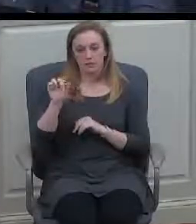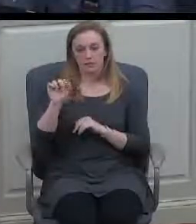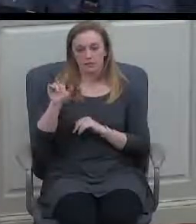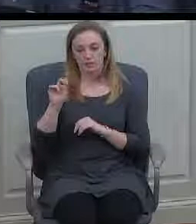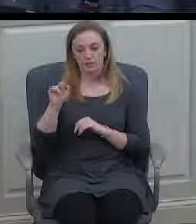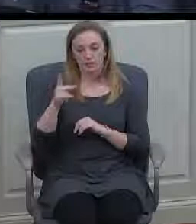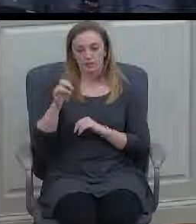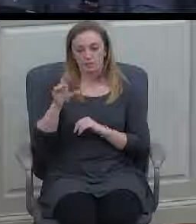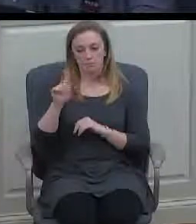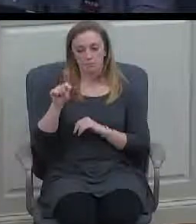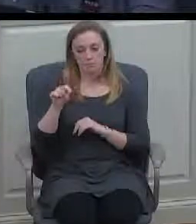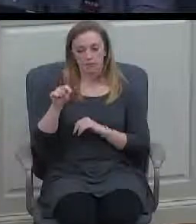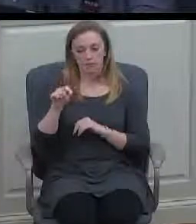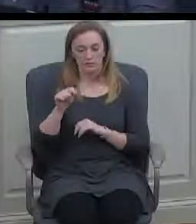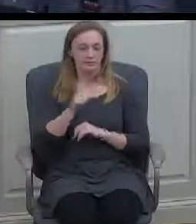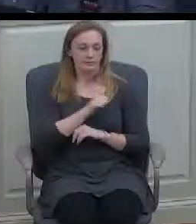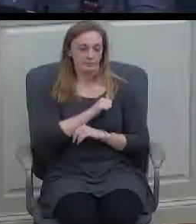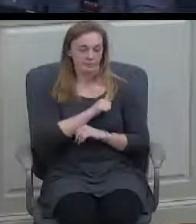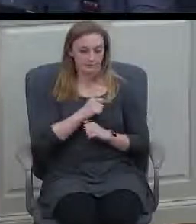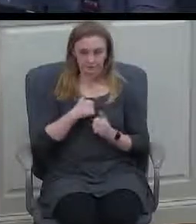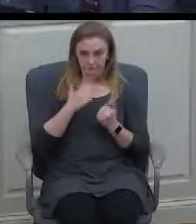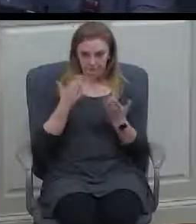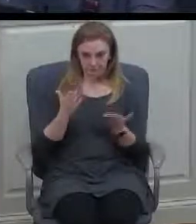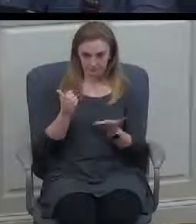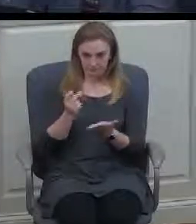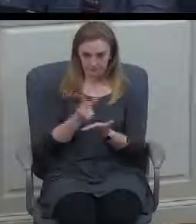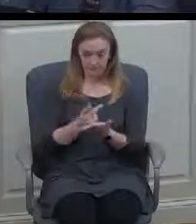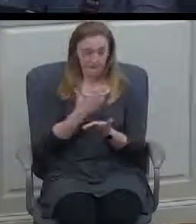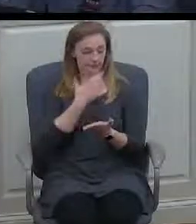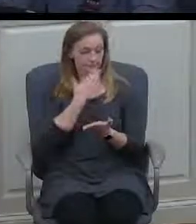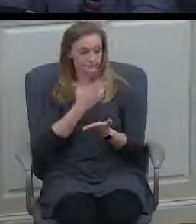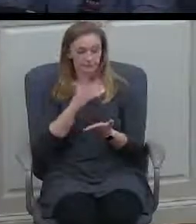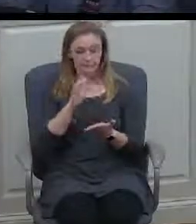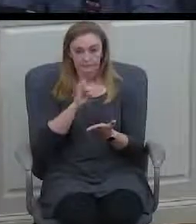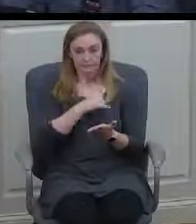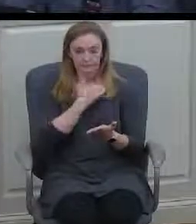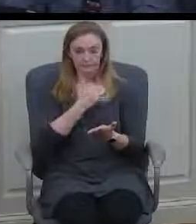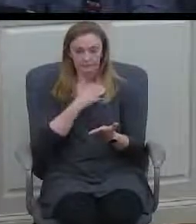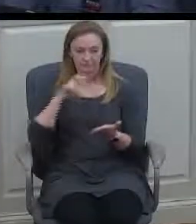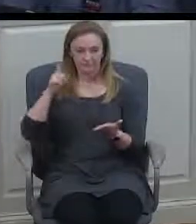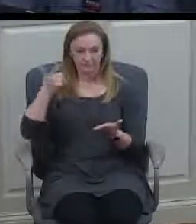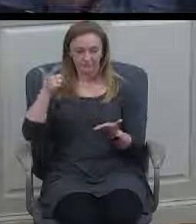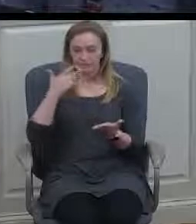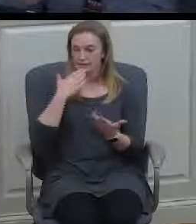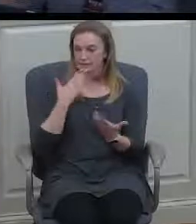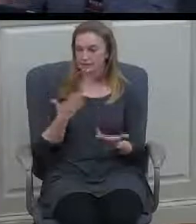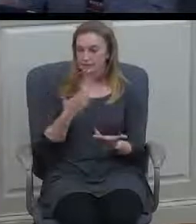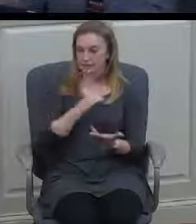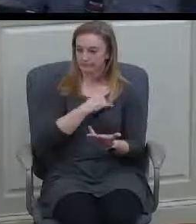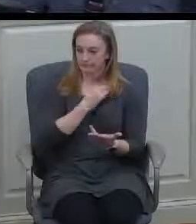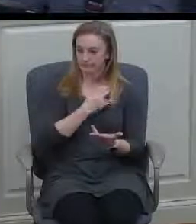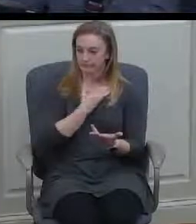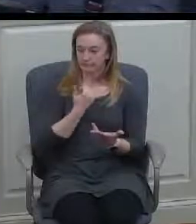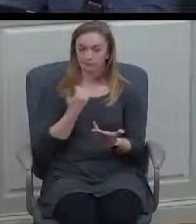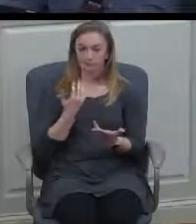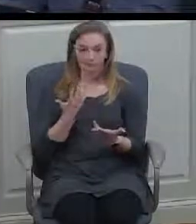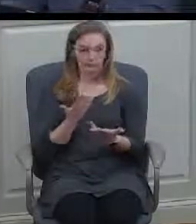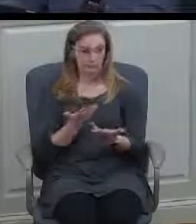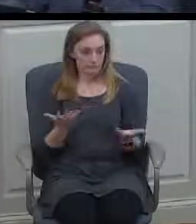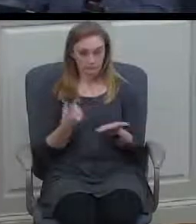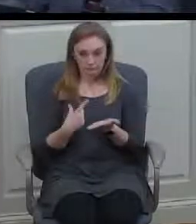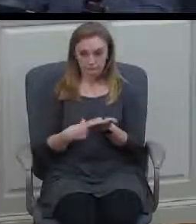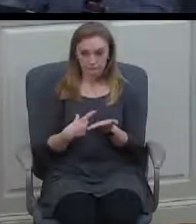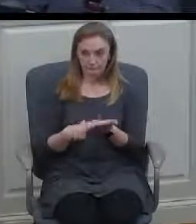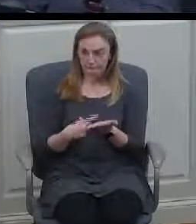and Zoning. So moved. Thank you, Commissioner Atkins. Is there a second? Second? Thank you, Commissioner Holland. Any